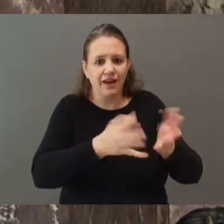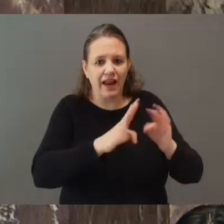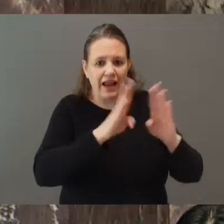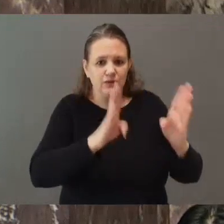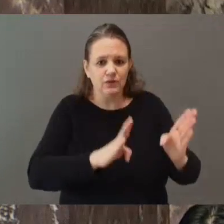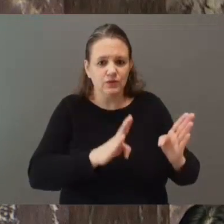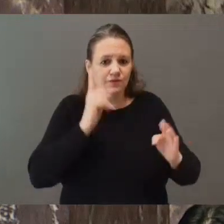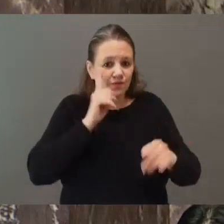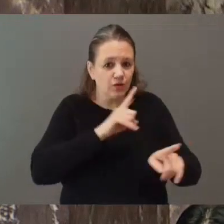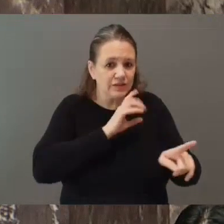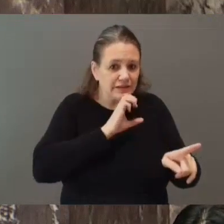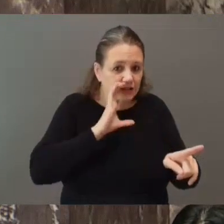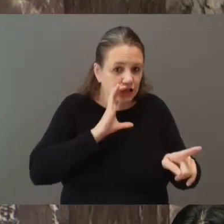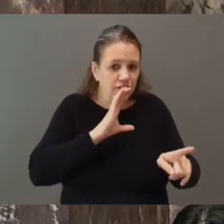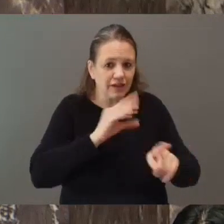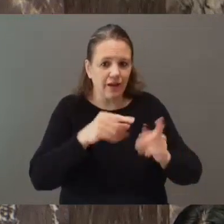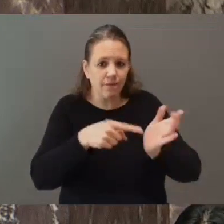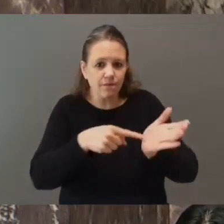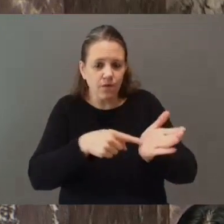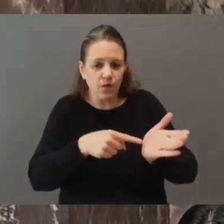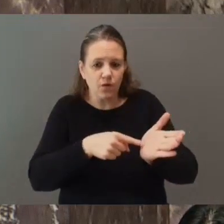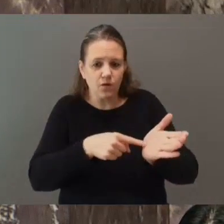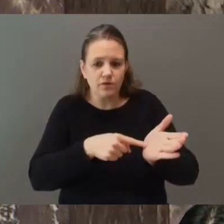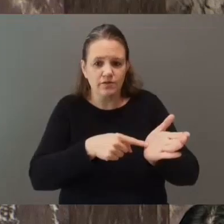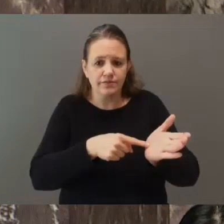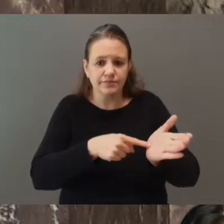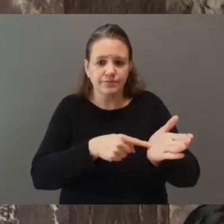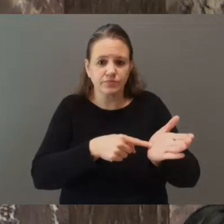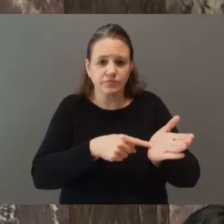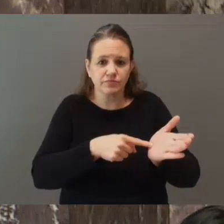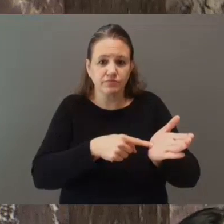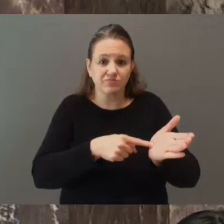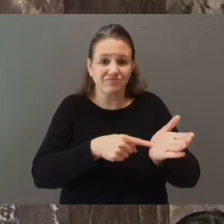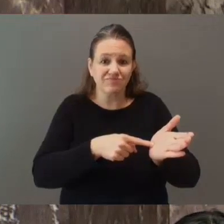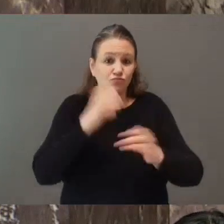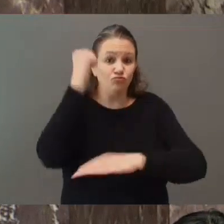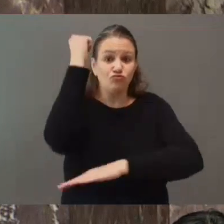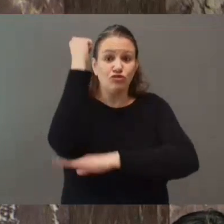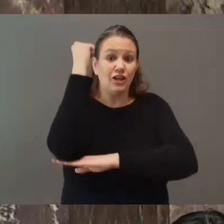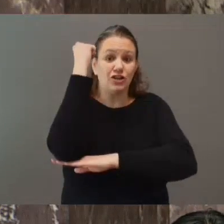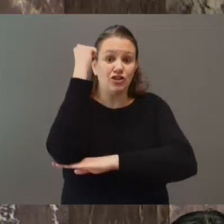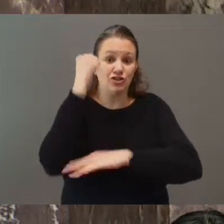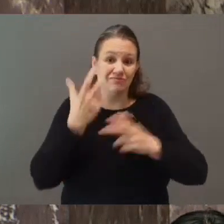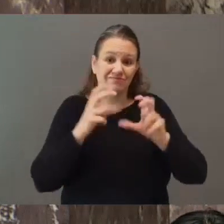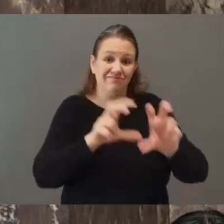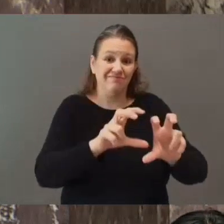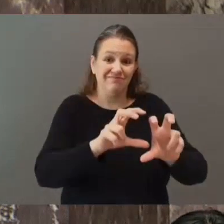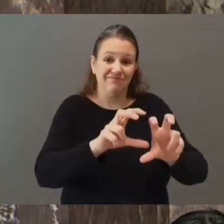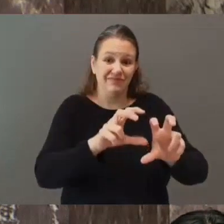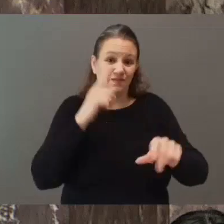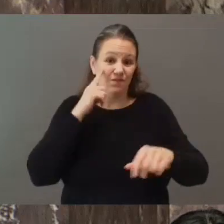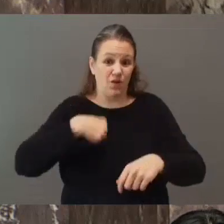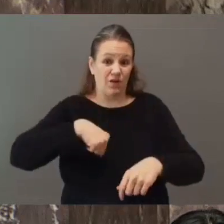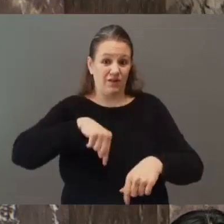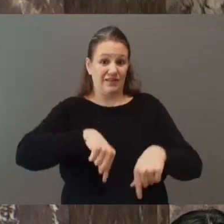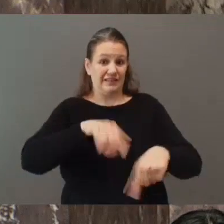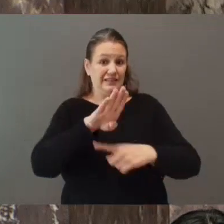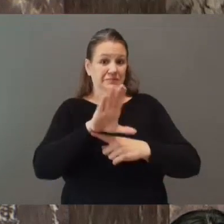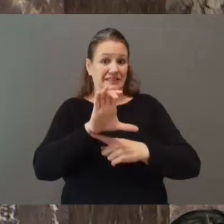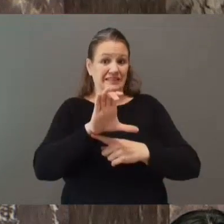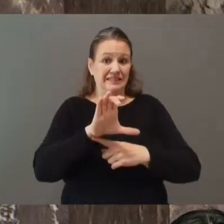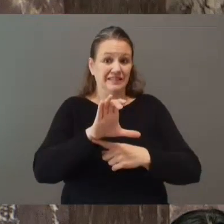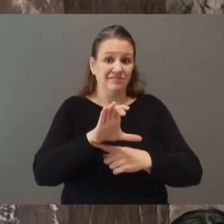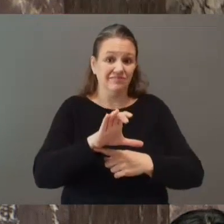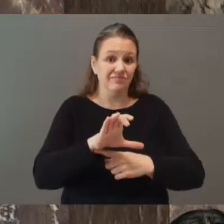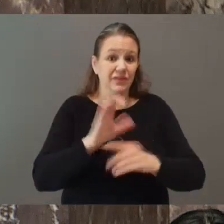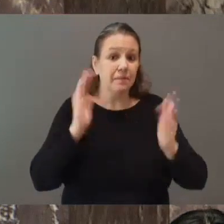Honourable Speaker. One of the largest in province's history. In fact, the largest in the country Honourable Speaker. We know that for 2 decades there